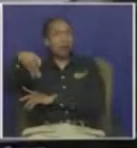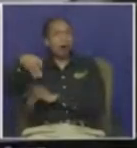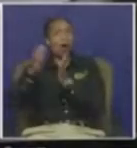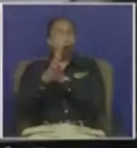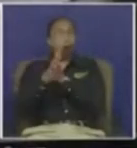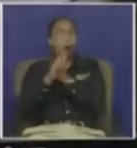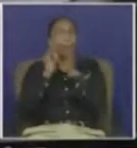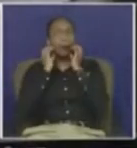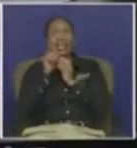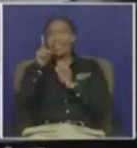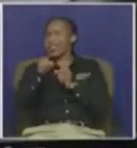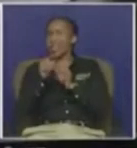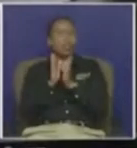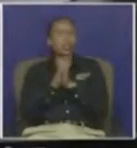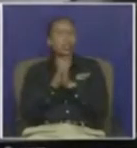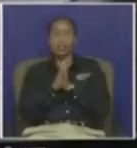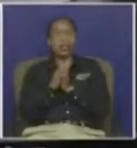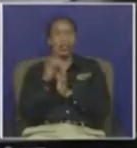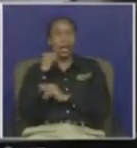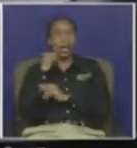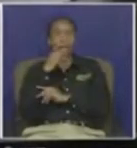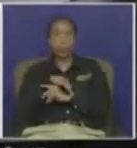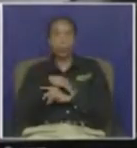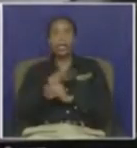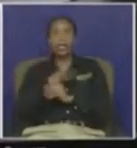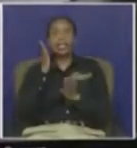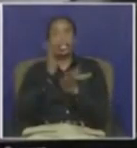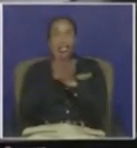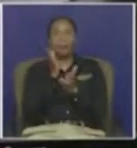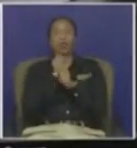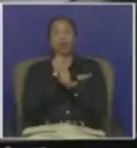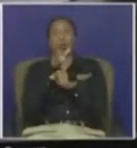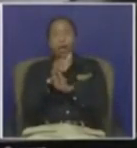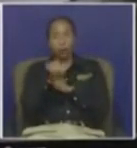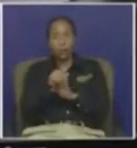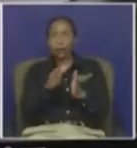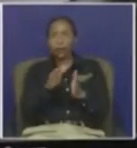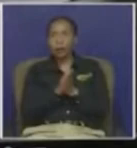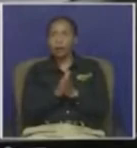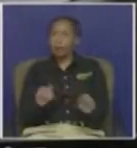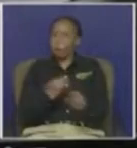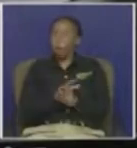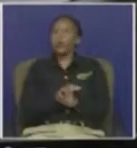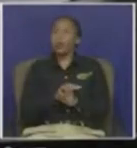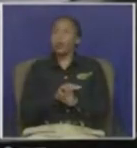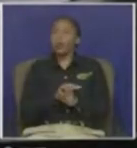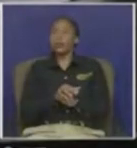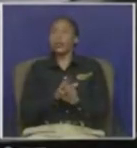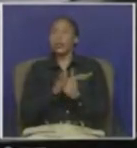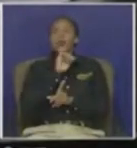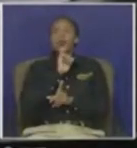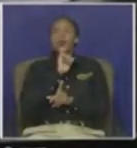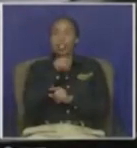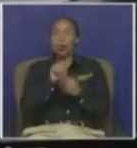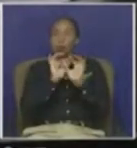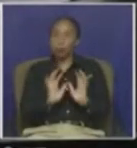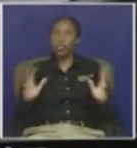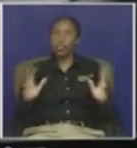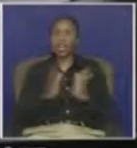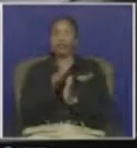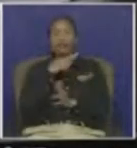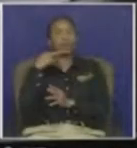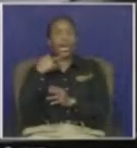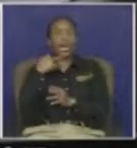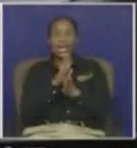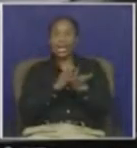our size. So we'll definitely be ensuring, therefore, that we optimize those ports and then we really maintain and we bring in the